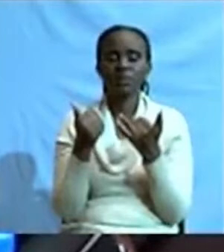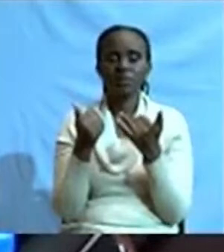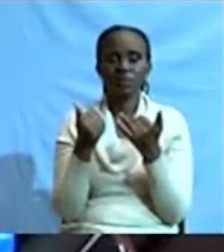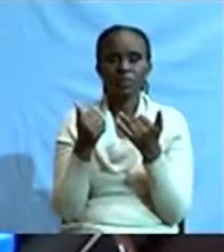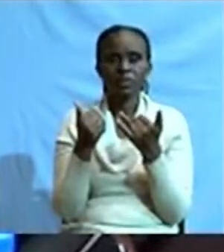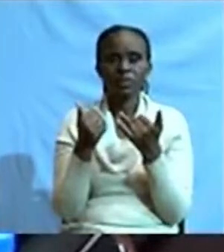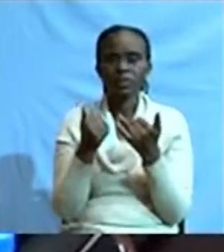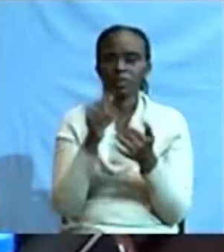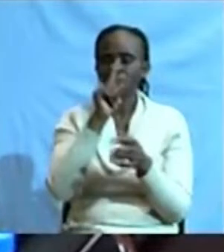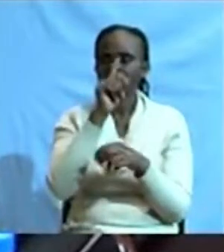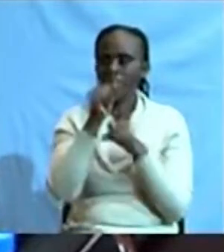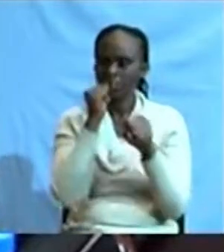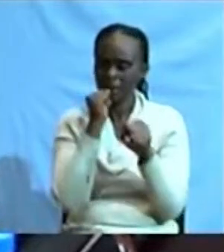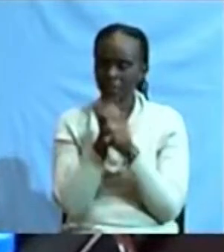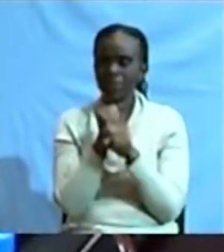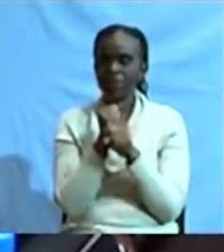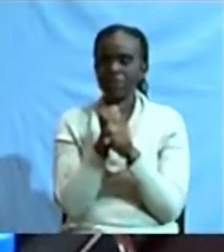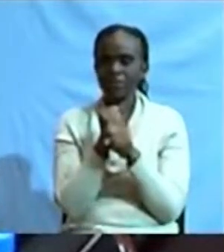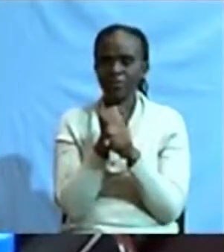1 year?